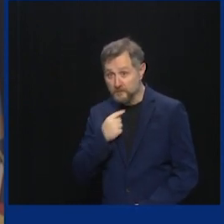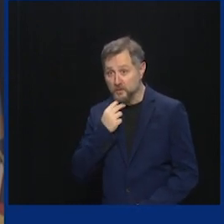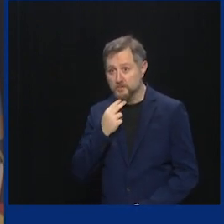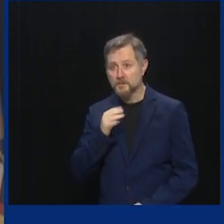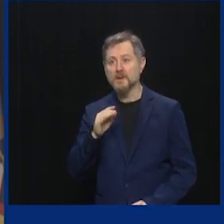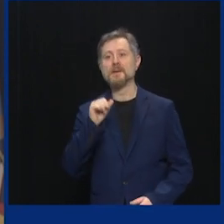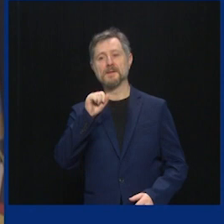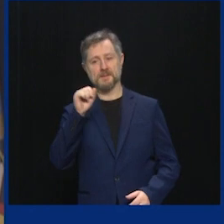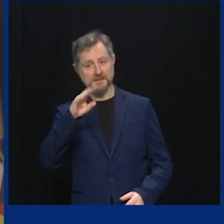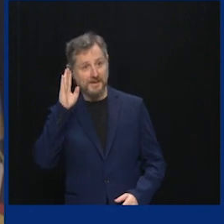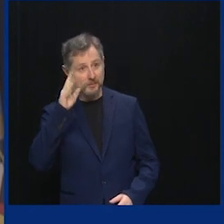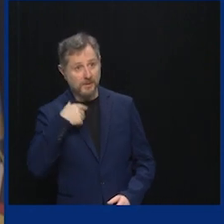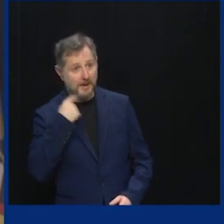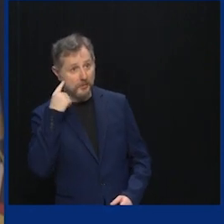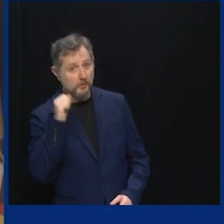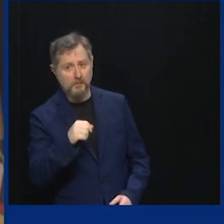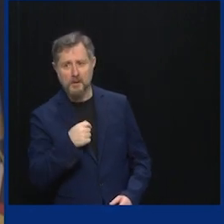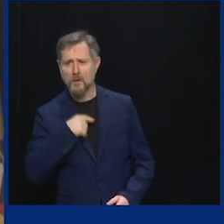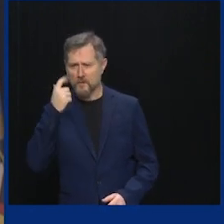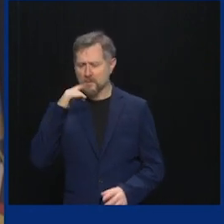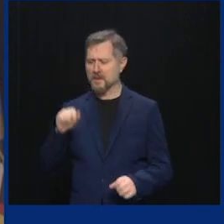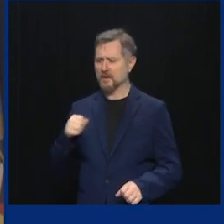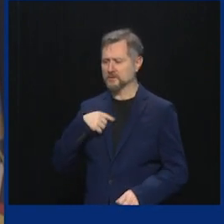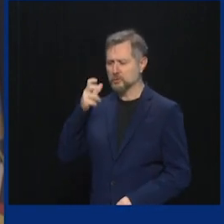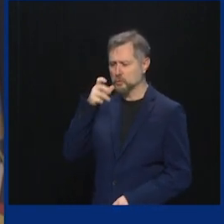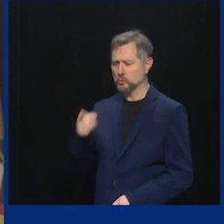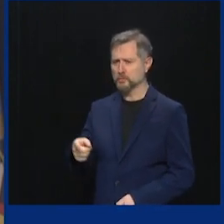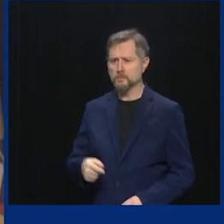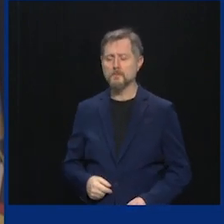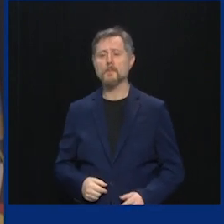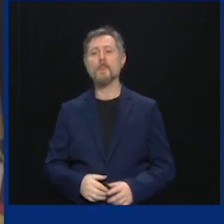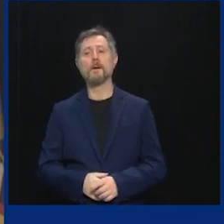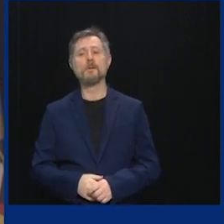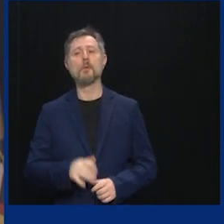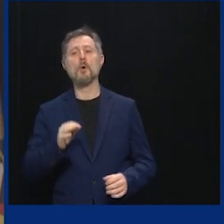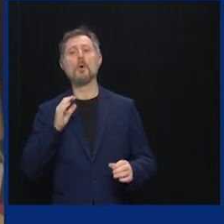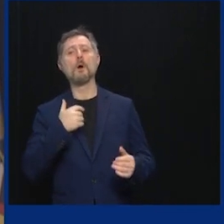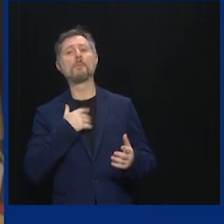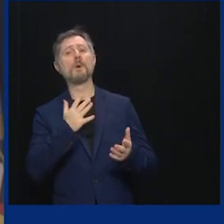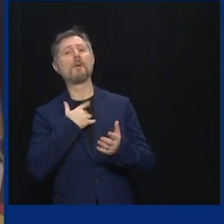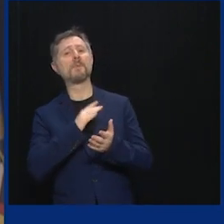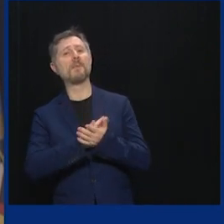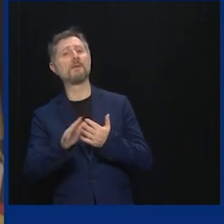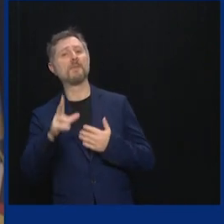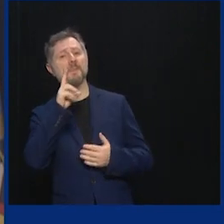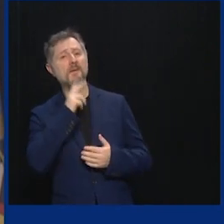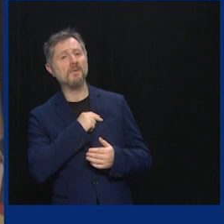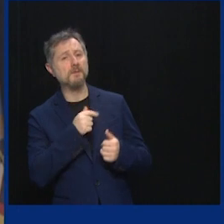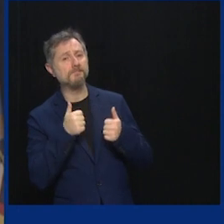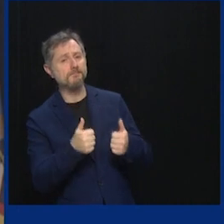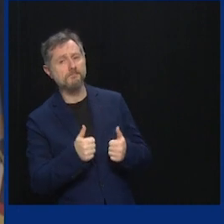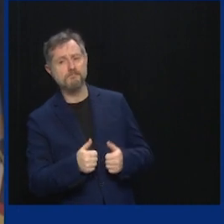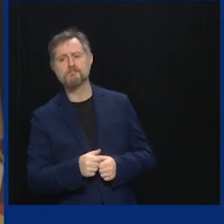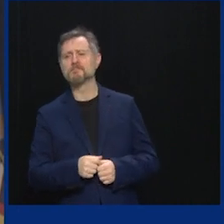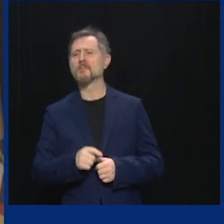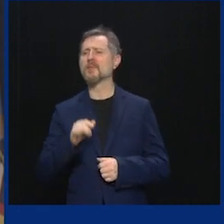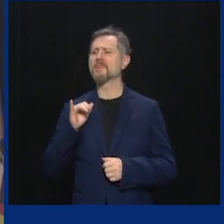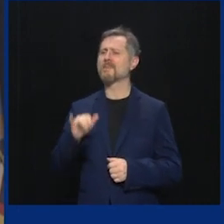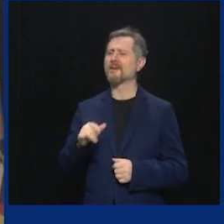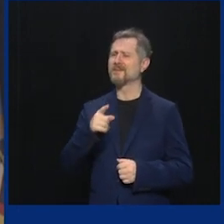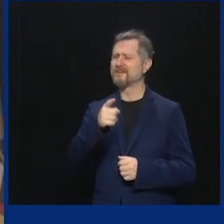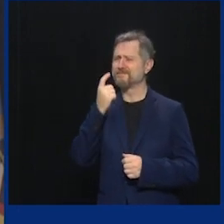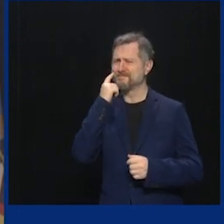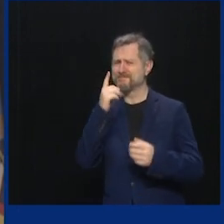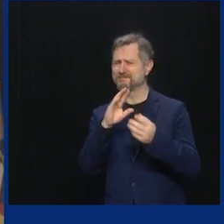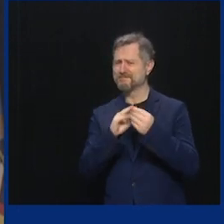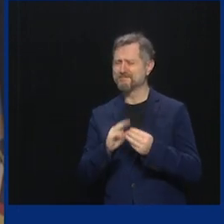Hi, Governor. Can you hear me? Yes, I can, Jimmy. Great. I hope you had a good Thanksgiving. Very I nice. was struck by the statistic about the